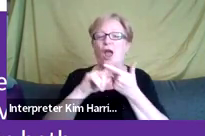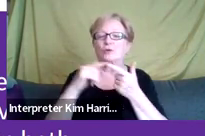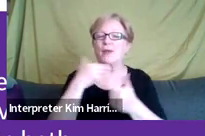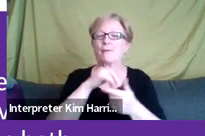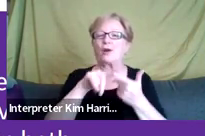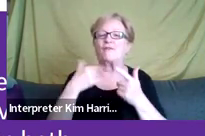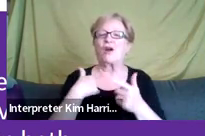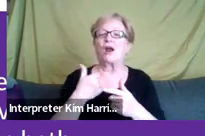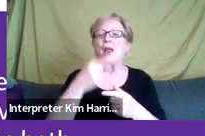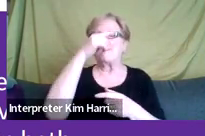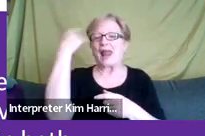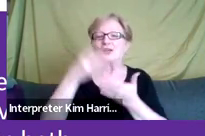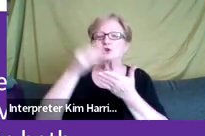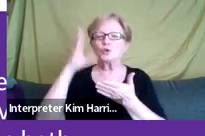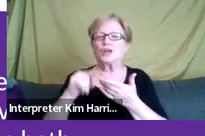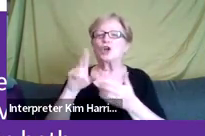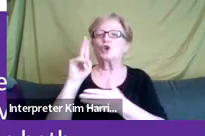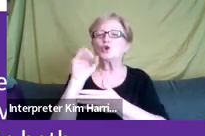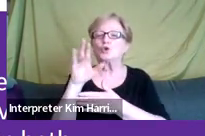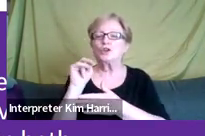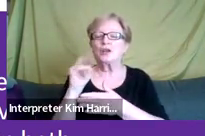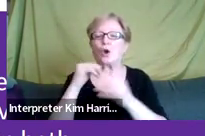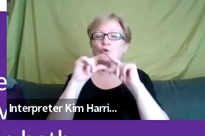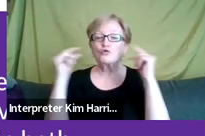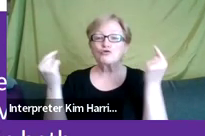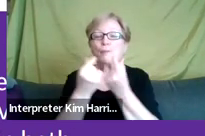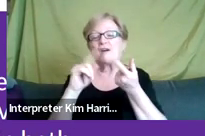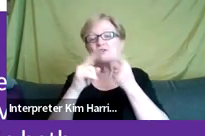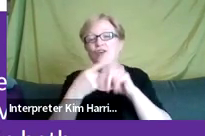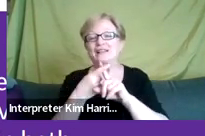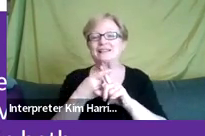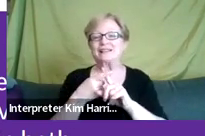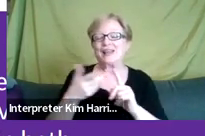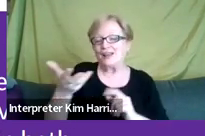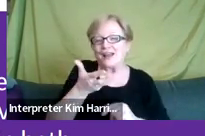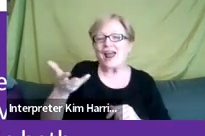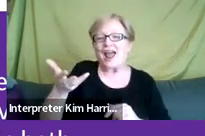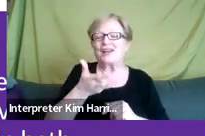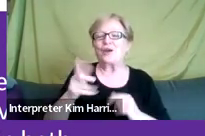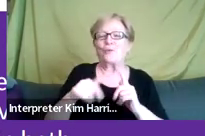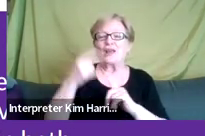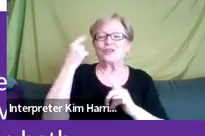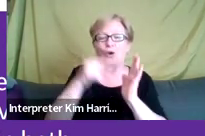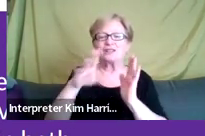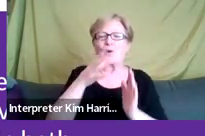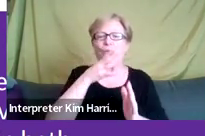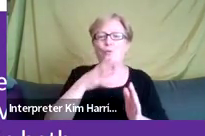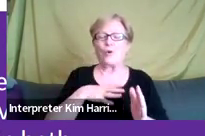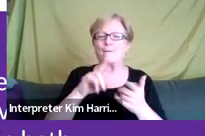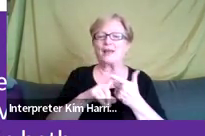Student Union. A group of friends and I saw that the Women's Issue Forum